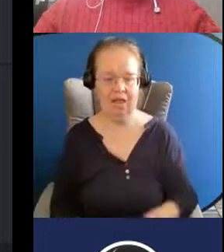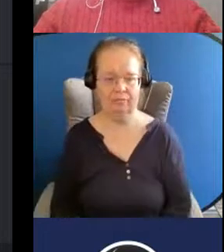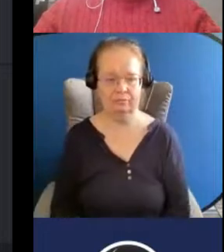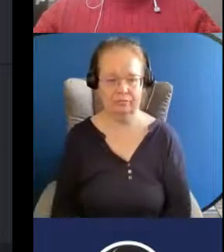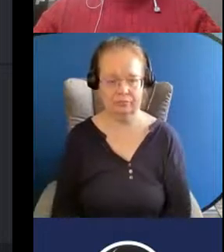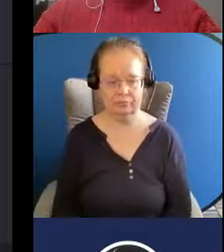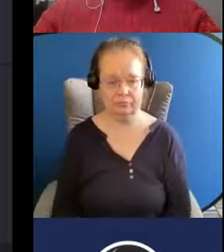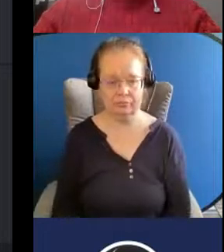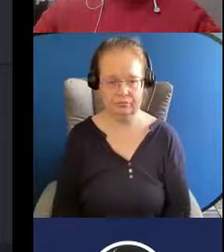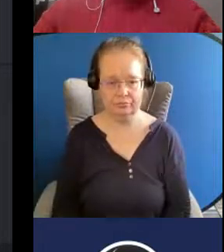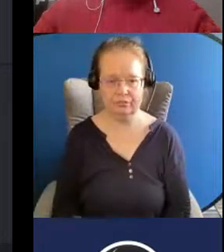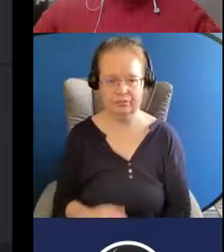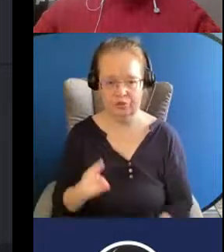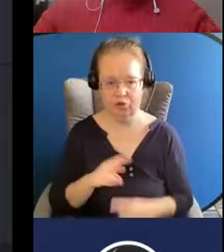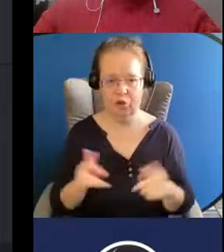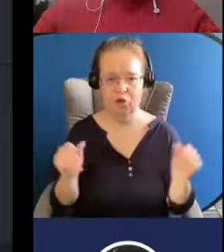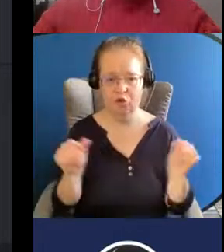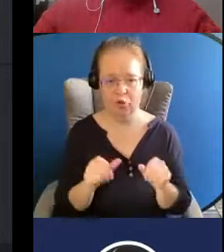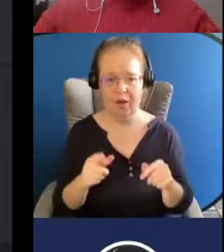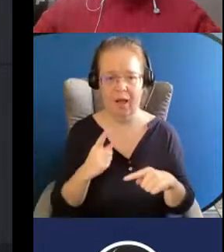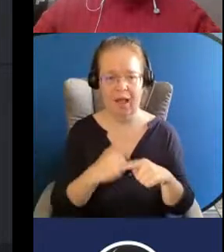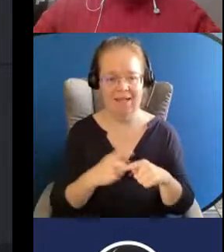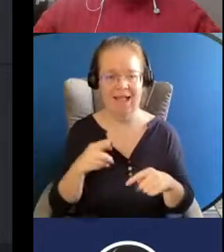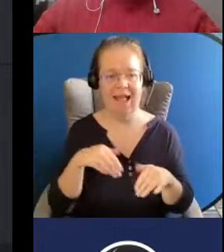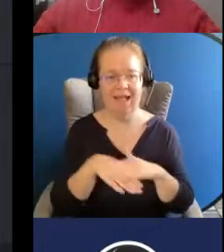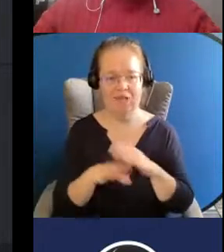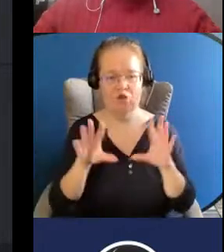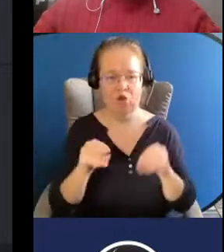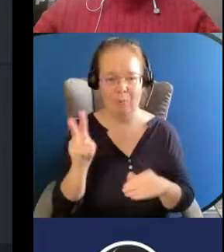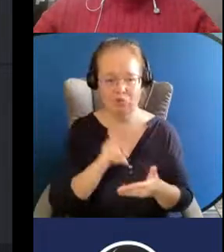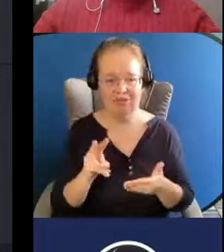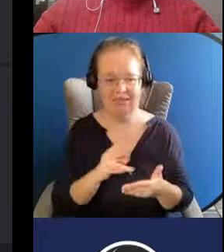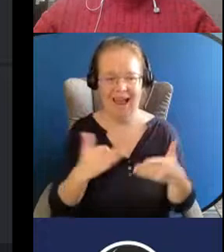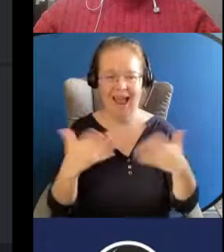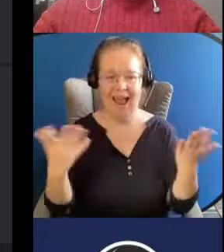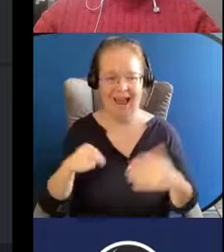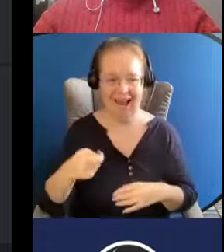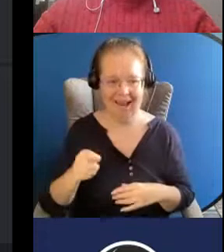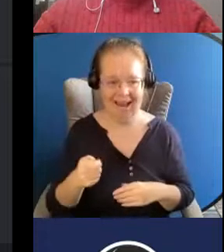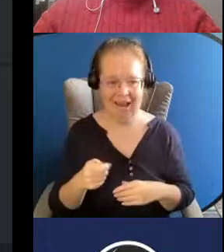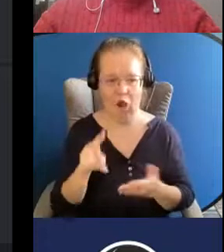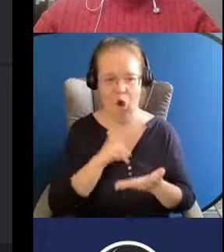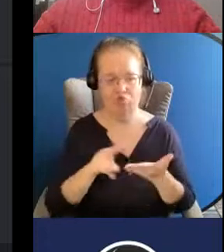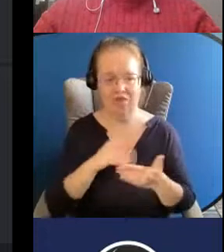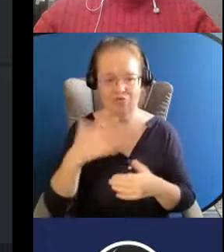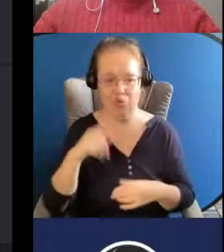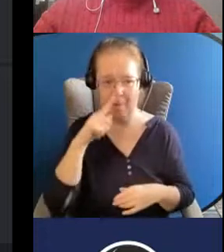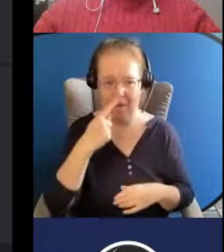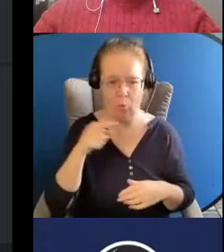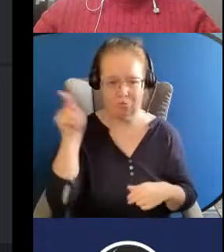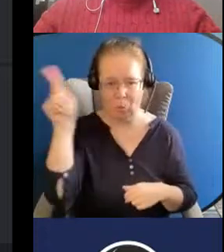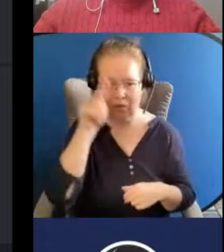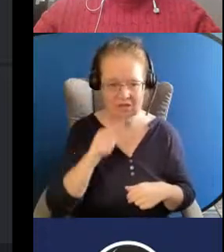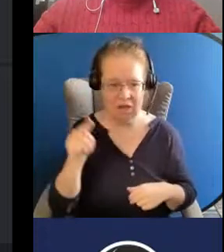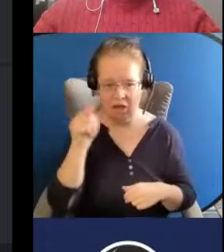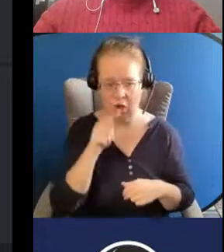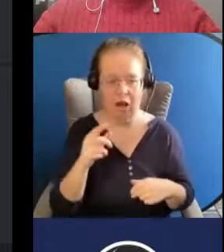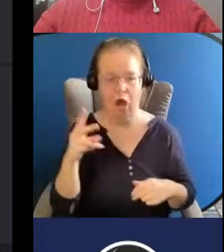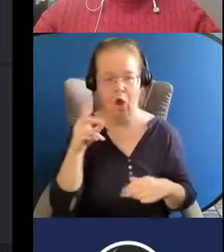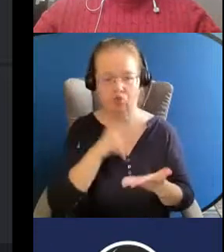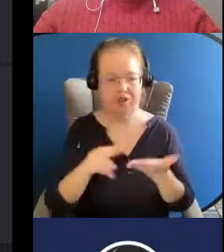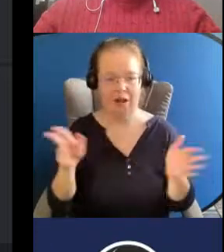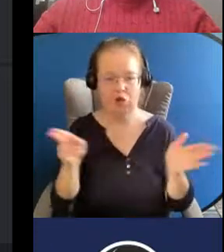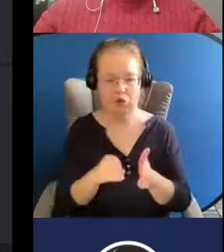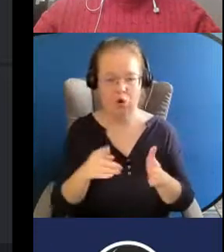and resume reading. Reading shortcut plus enter stop reading. Any key. Read from mouse pointer. Reading